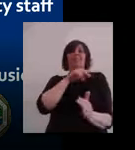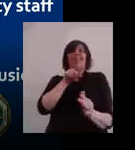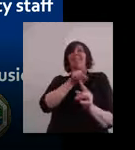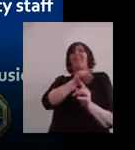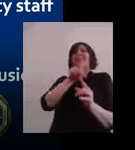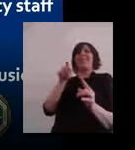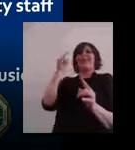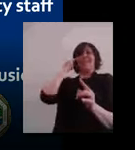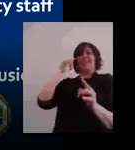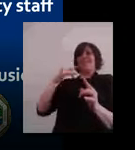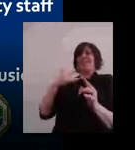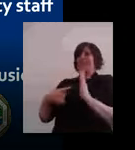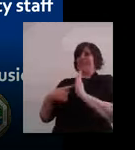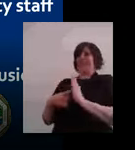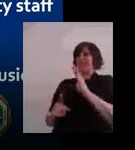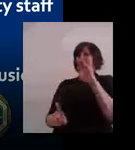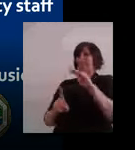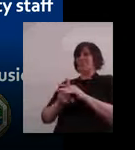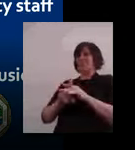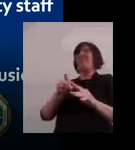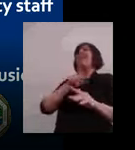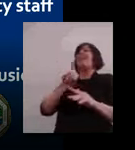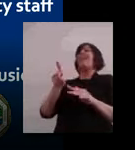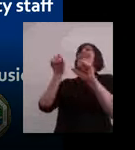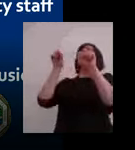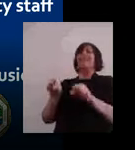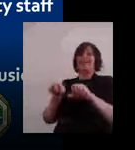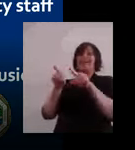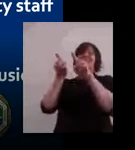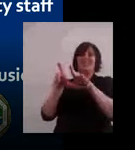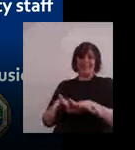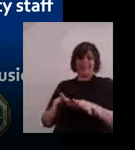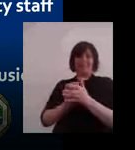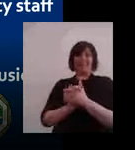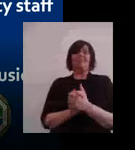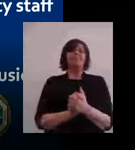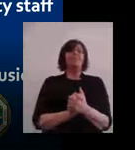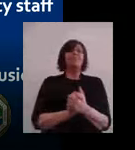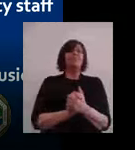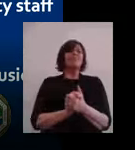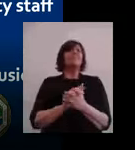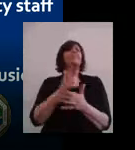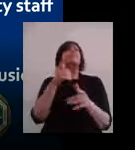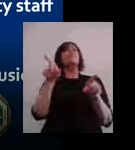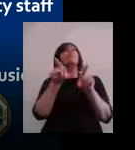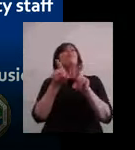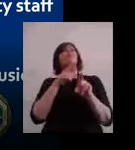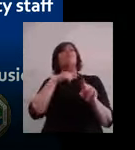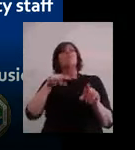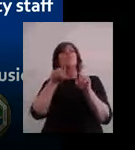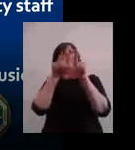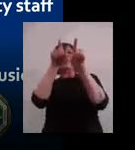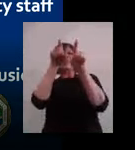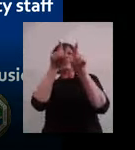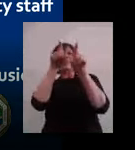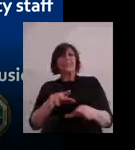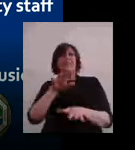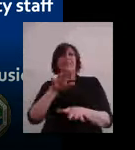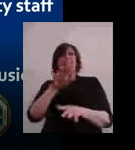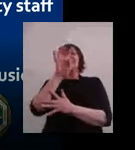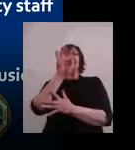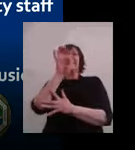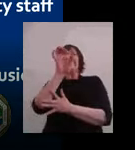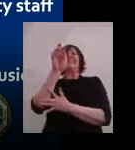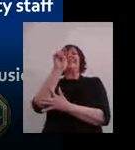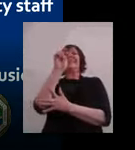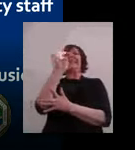setting. So even the receptionist at a doctor's office. So we're also testing symptomatic EMT, fire, police,